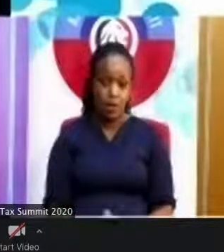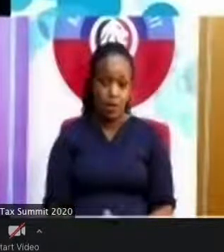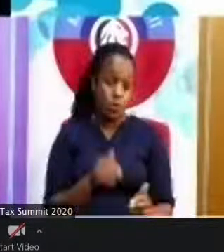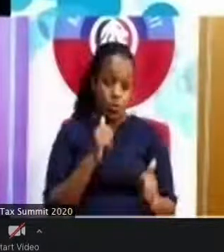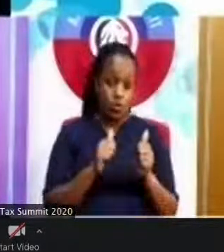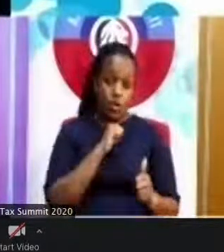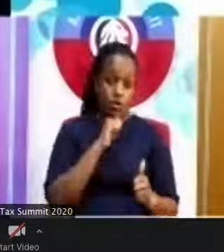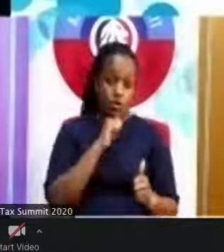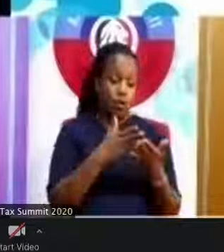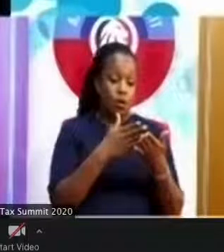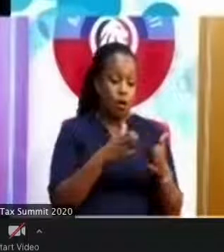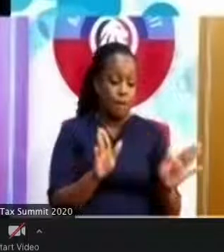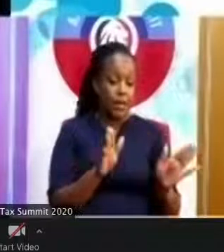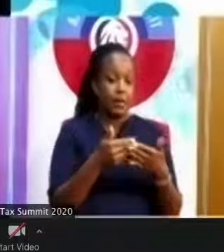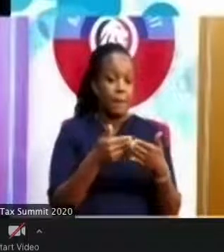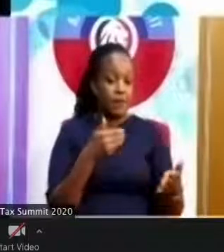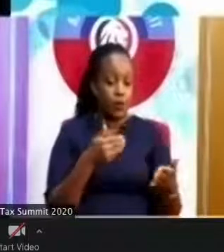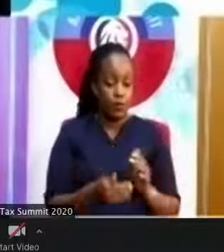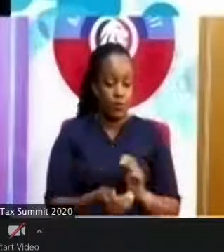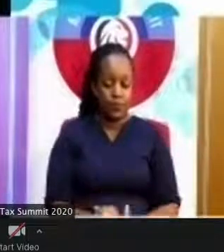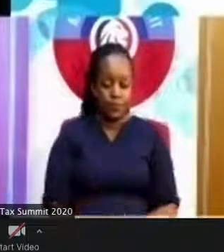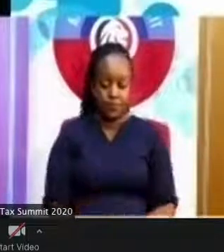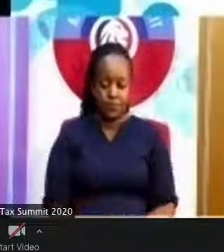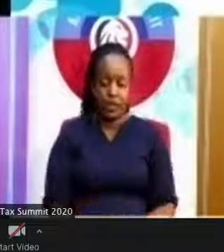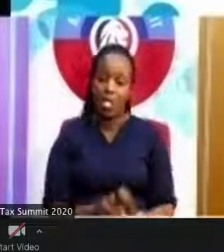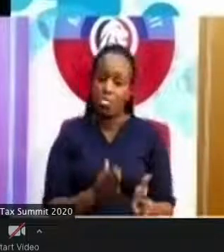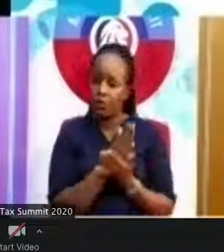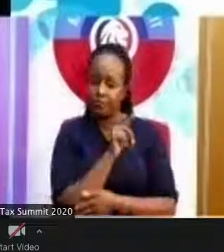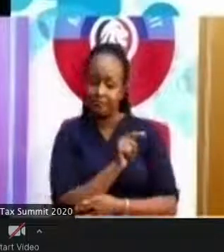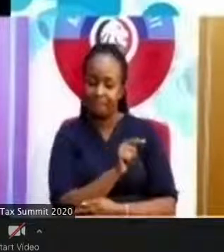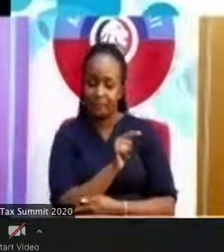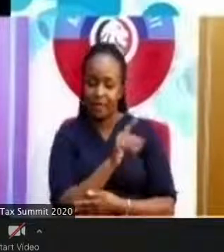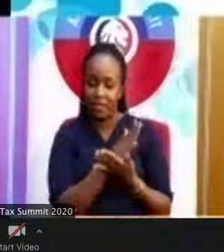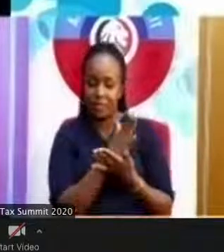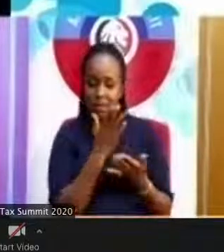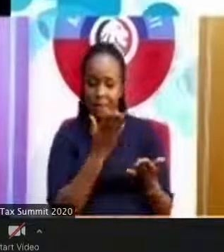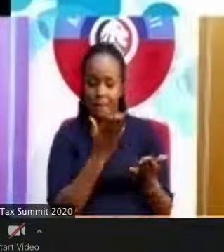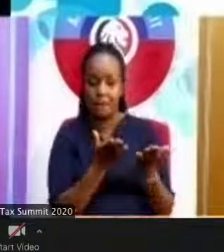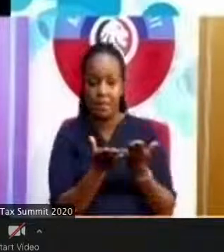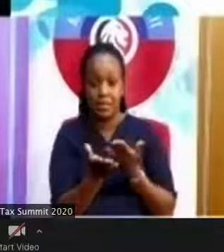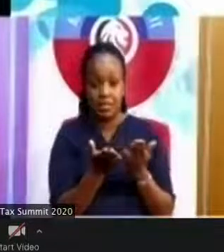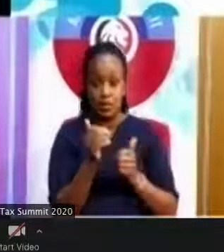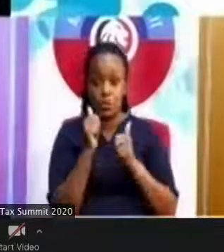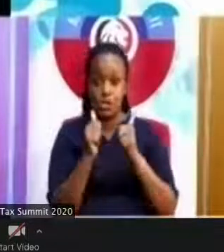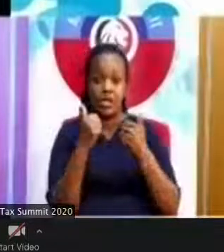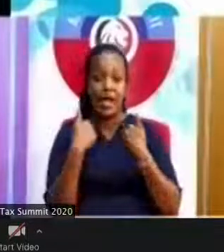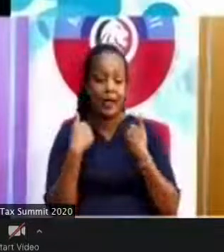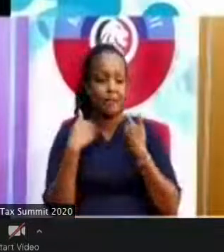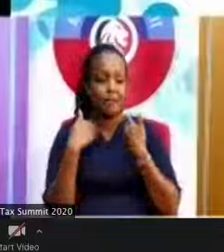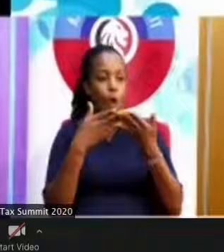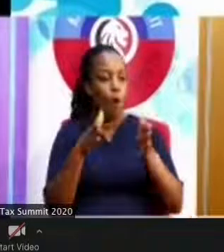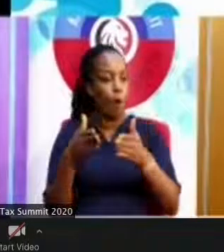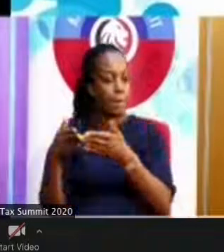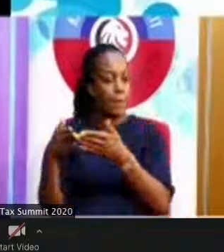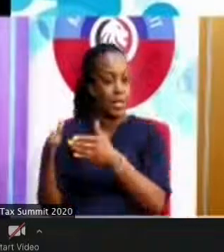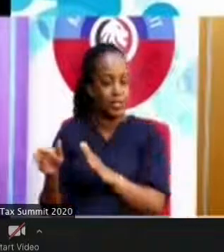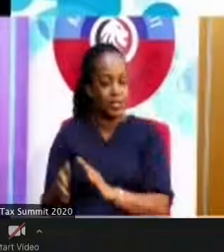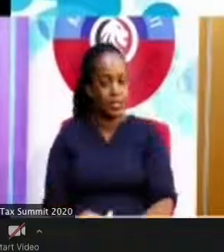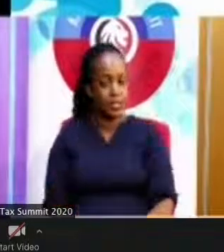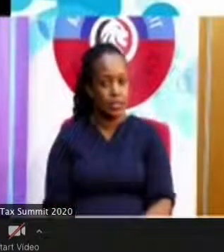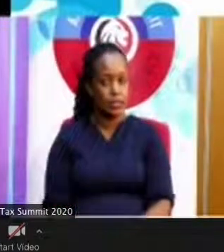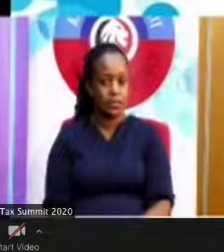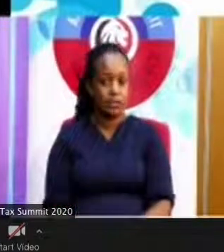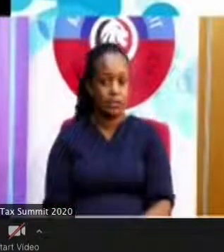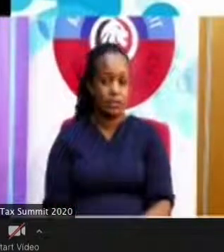before. And as a result, some businesses that were open or that were doing businesses